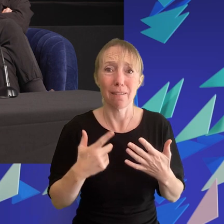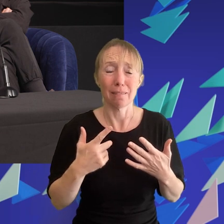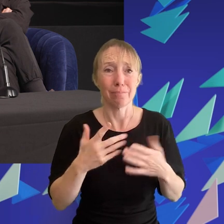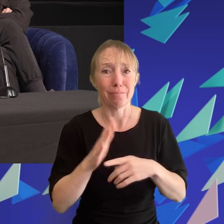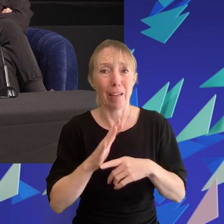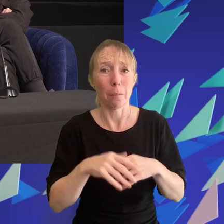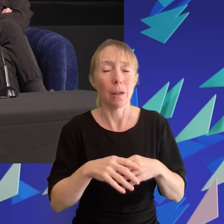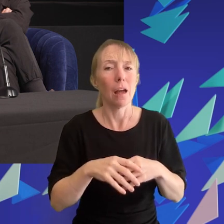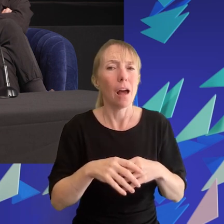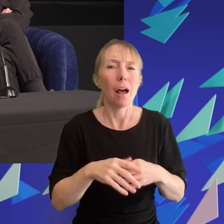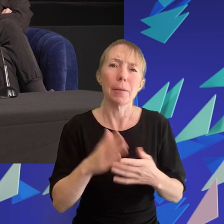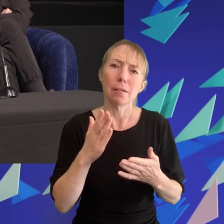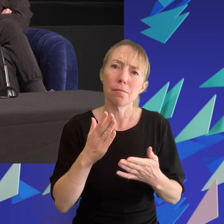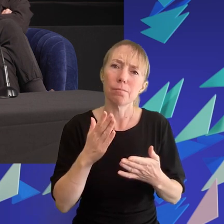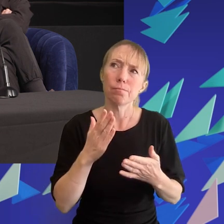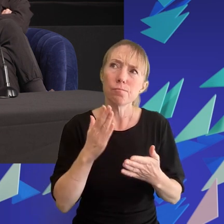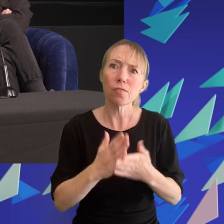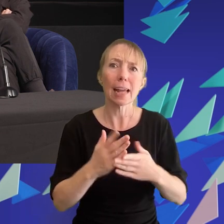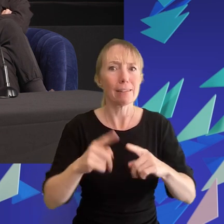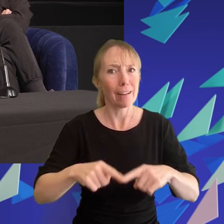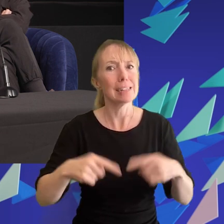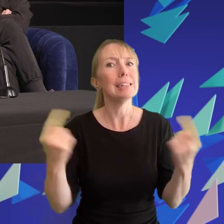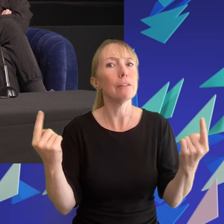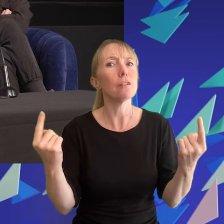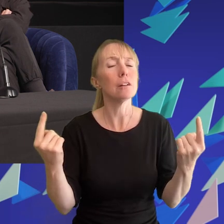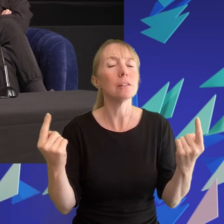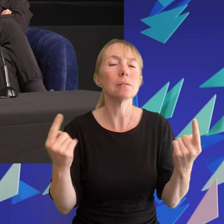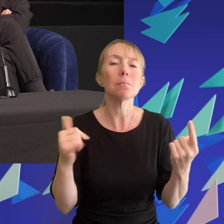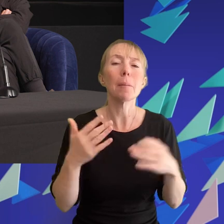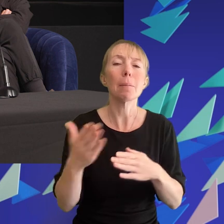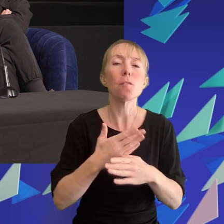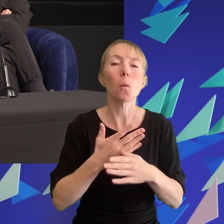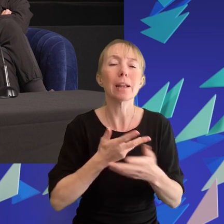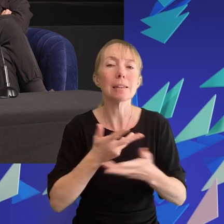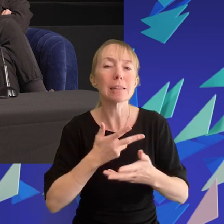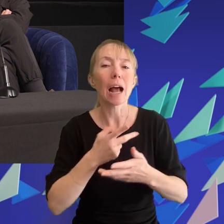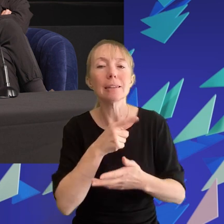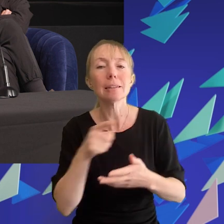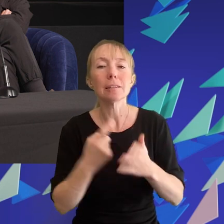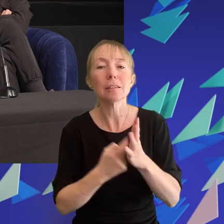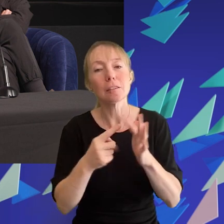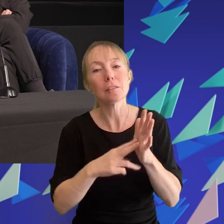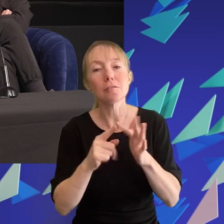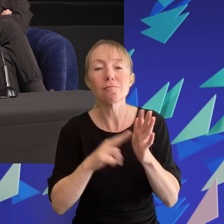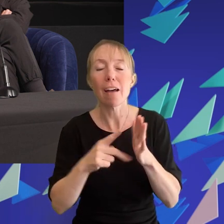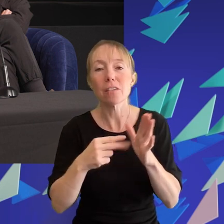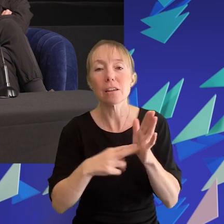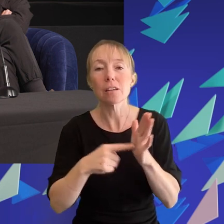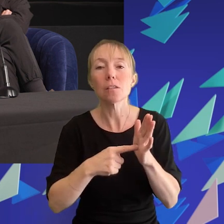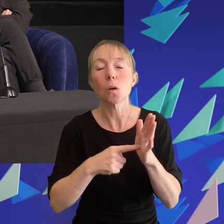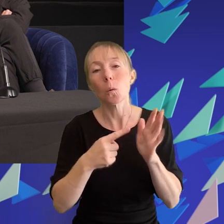I mean, you couldn't get 2 more different films. Yeah. And perhaps before we talk about it briefly, let's show a